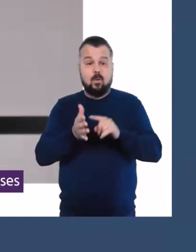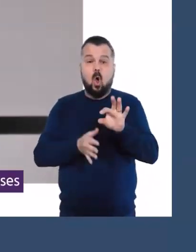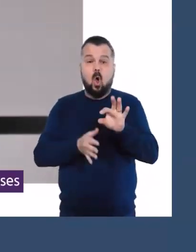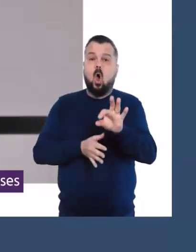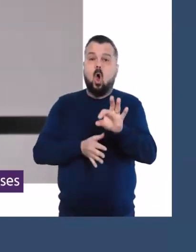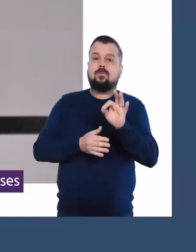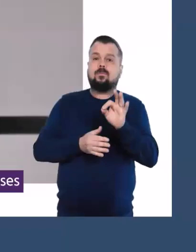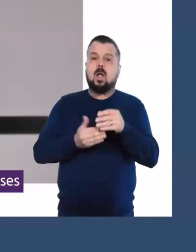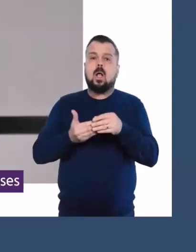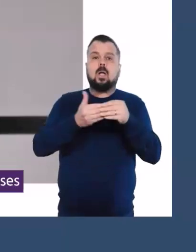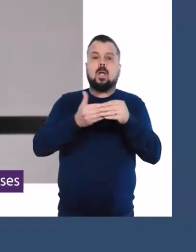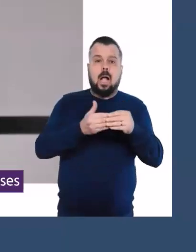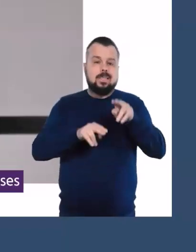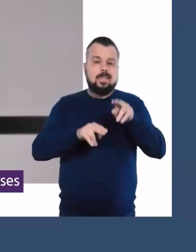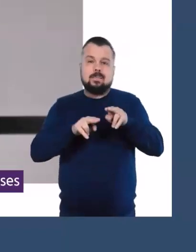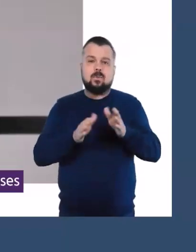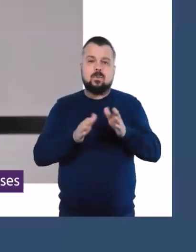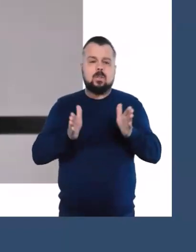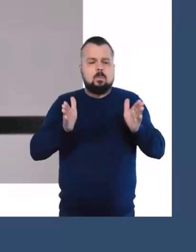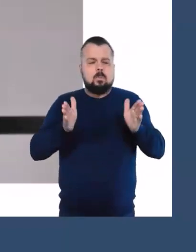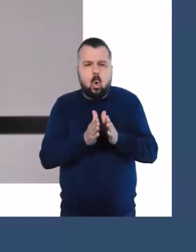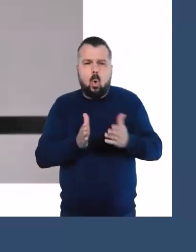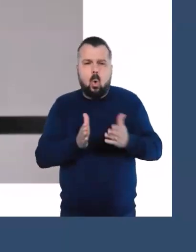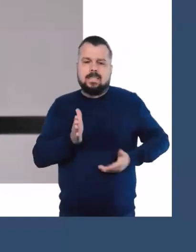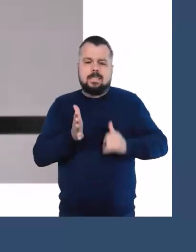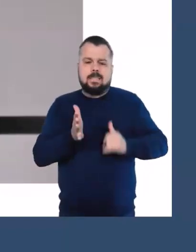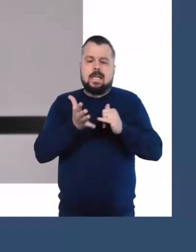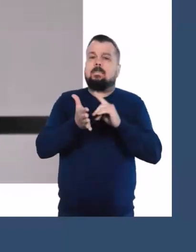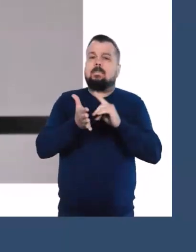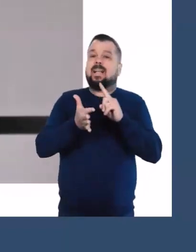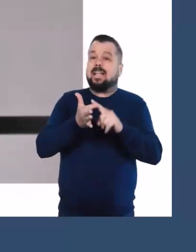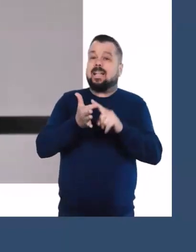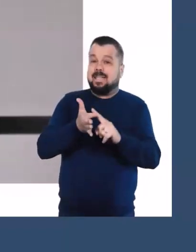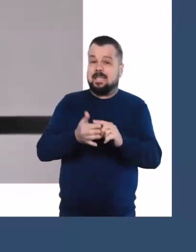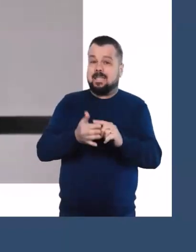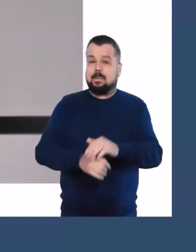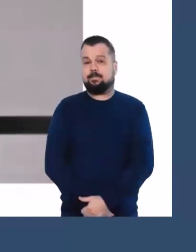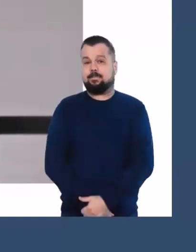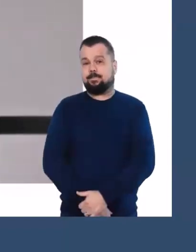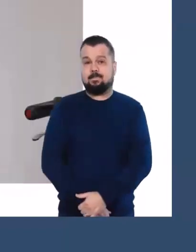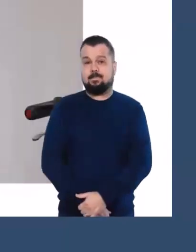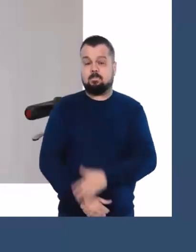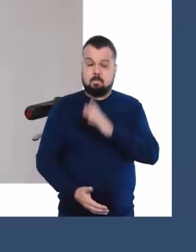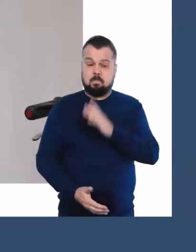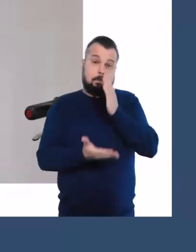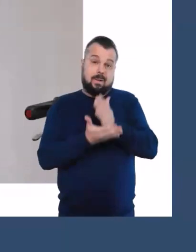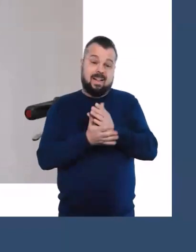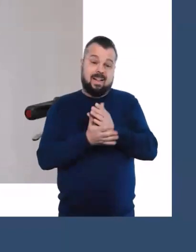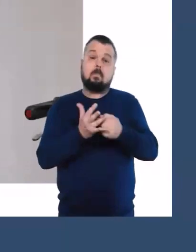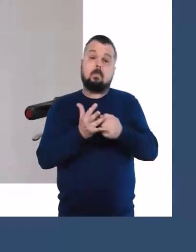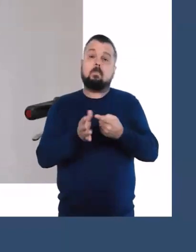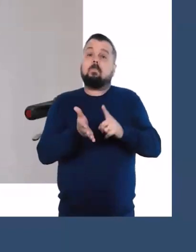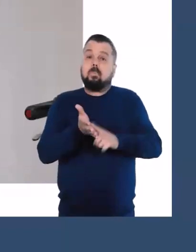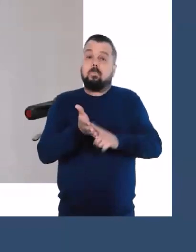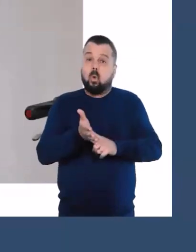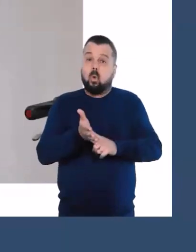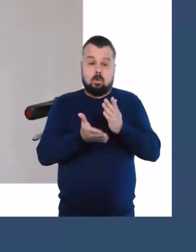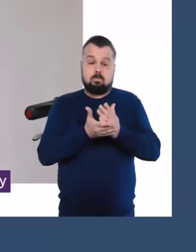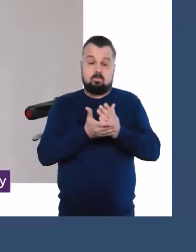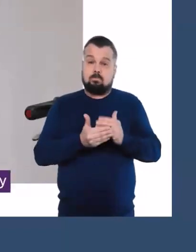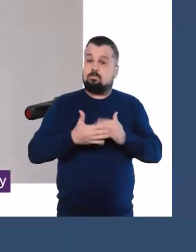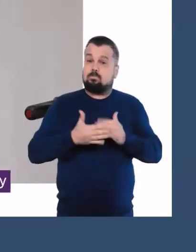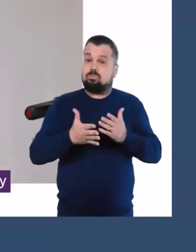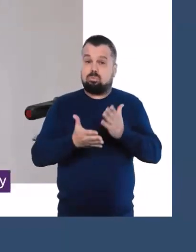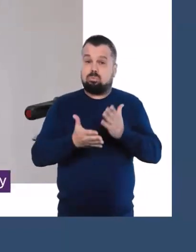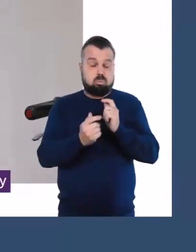guided assessment for micro businesses and for small or medium-sized businesses. We believe this portal could deliver